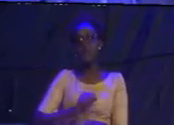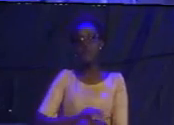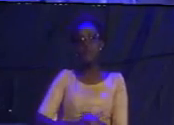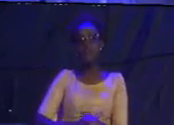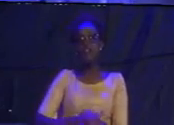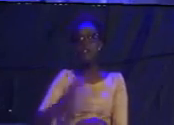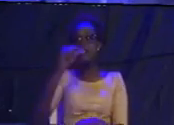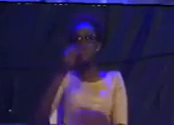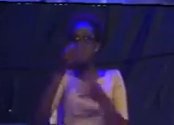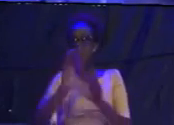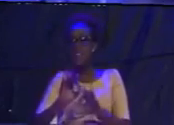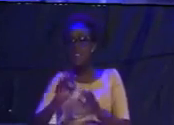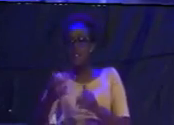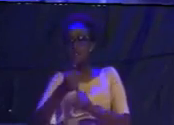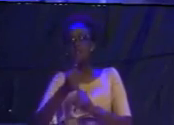Africa.